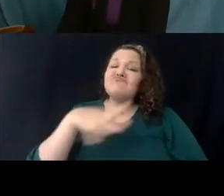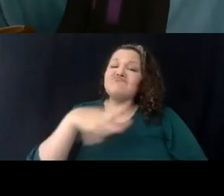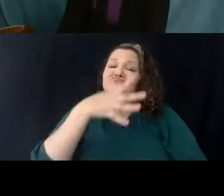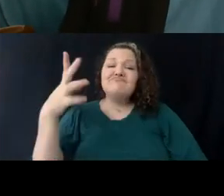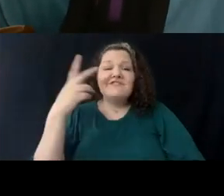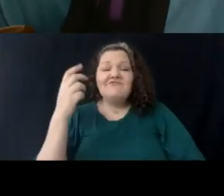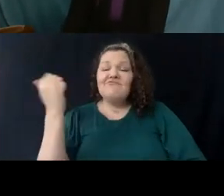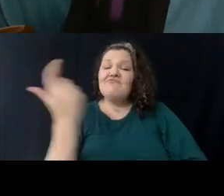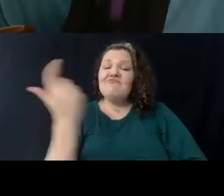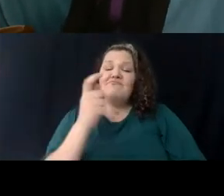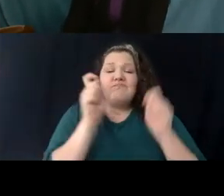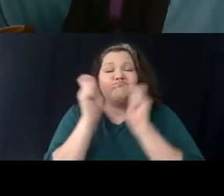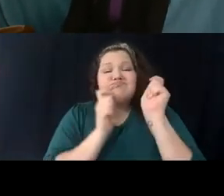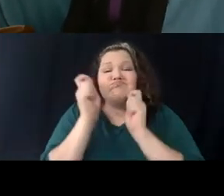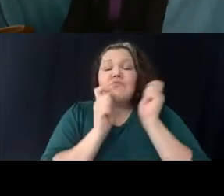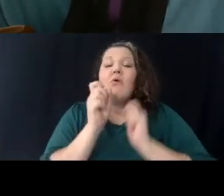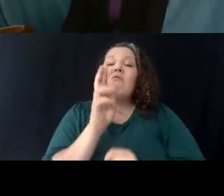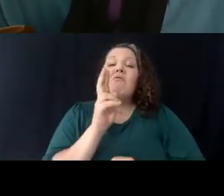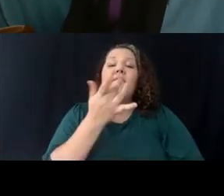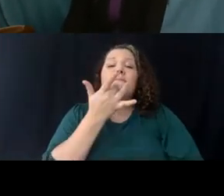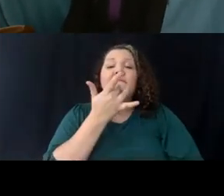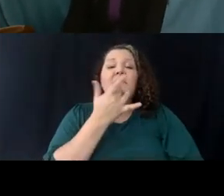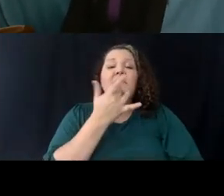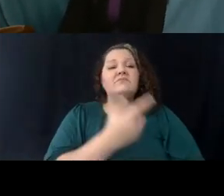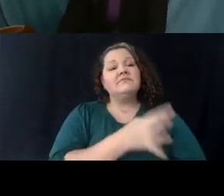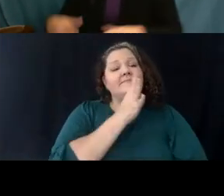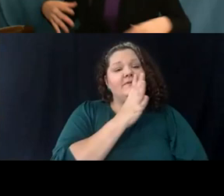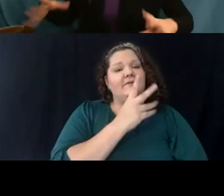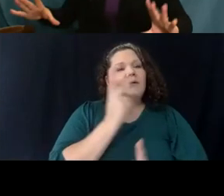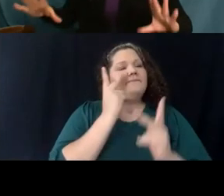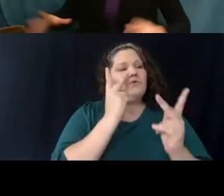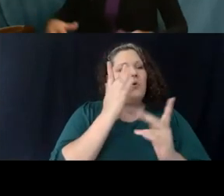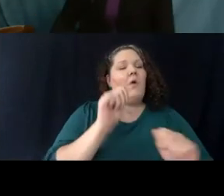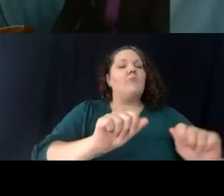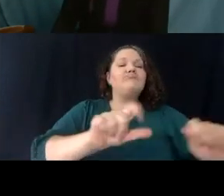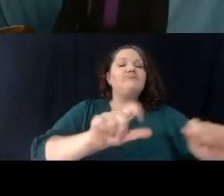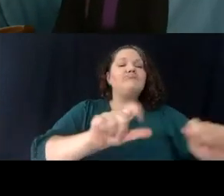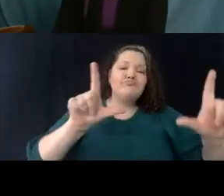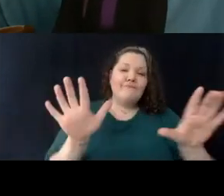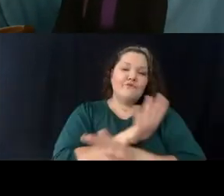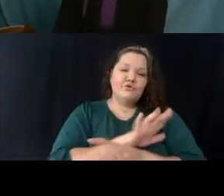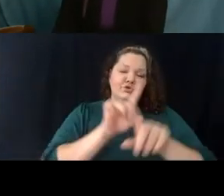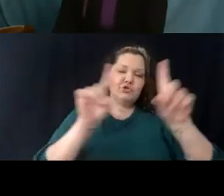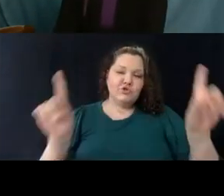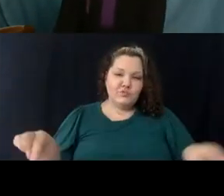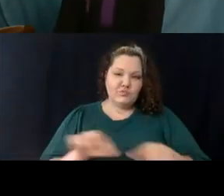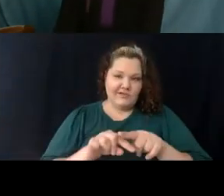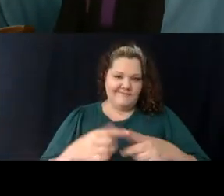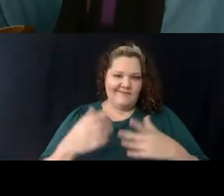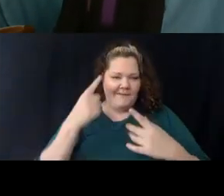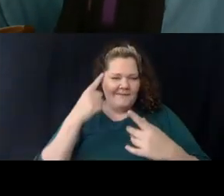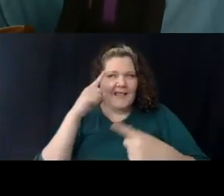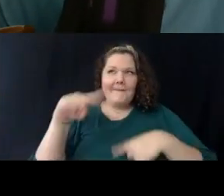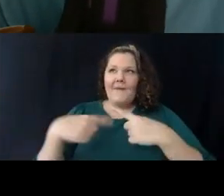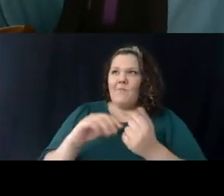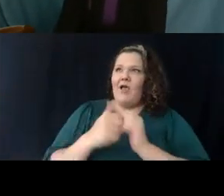your view. Some people like seeing the grid view and seeing everyone who's online, whereas other